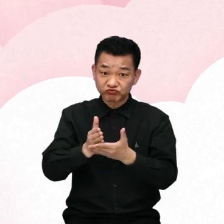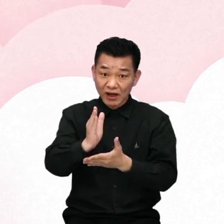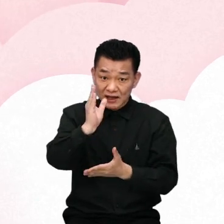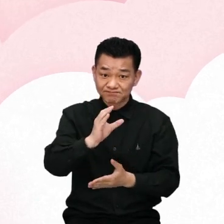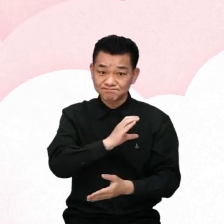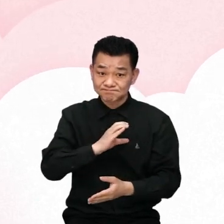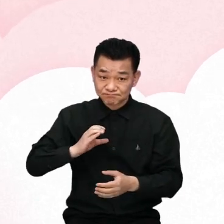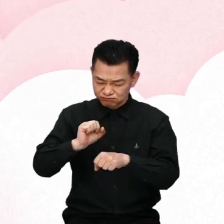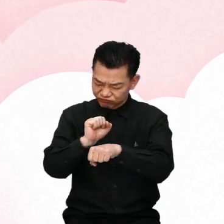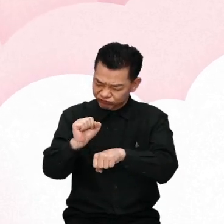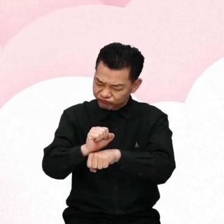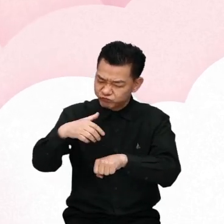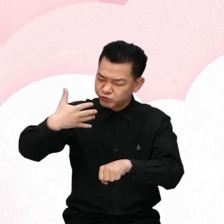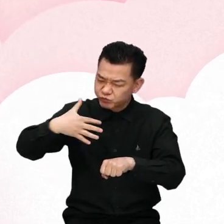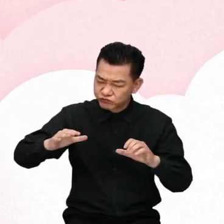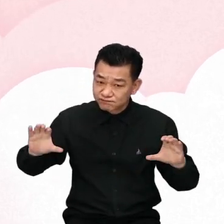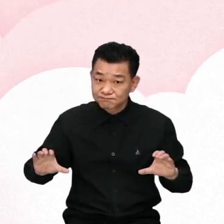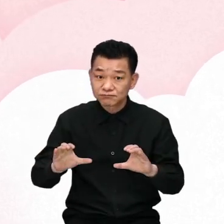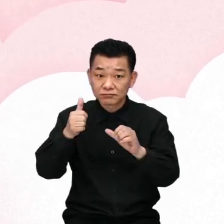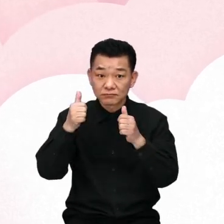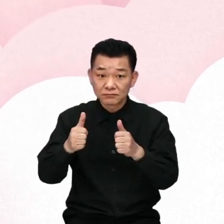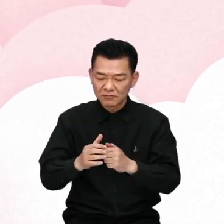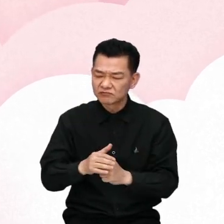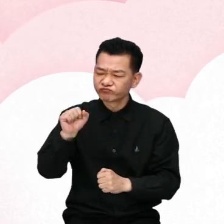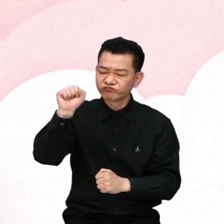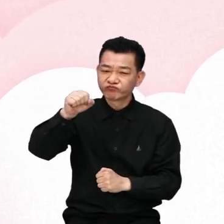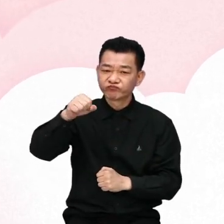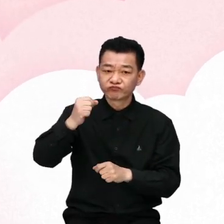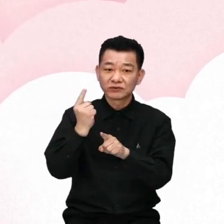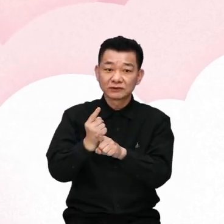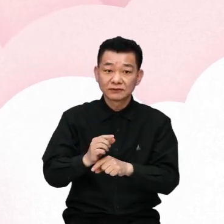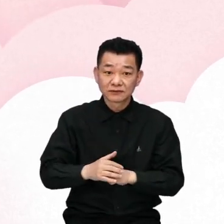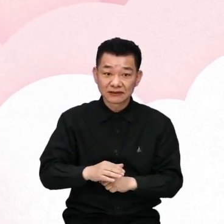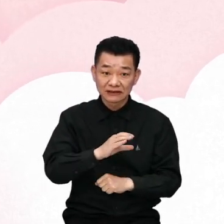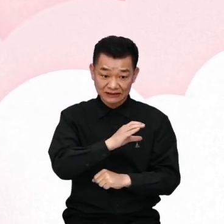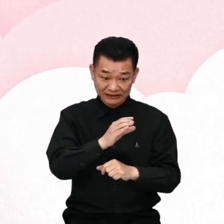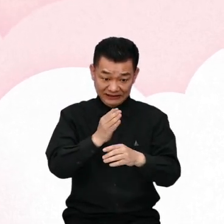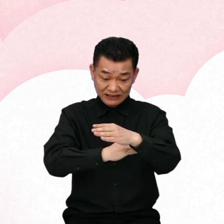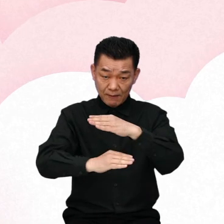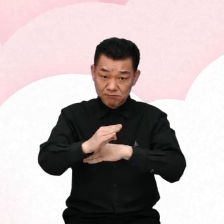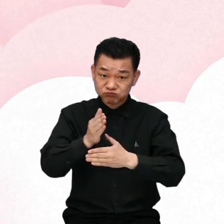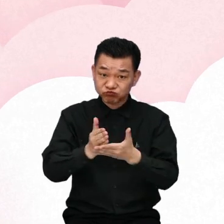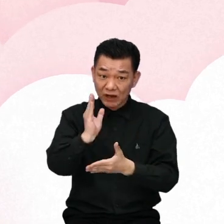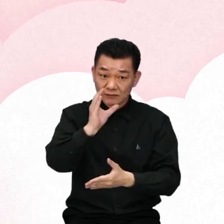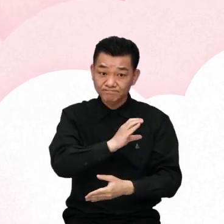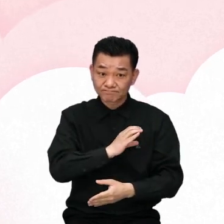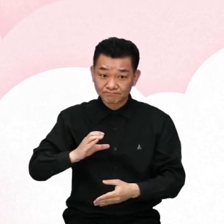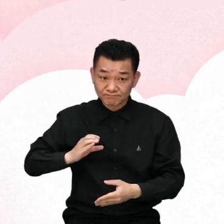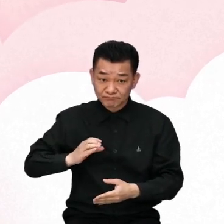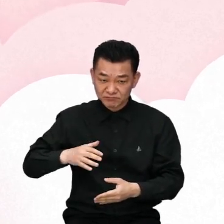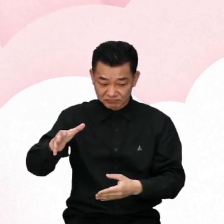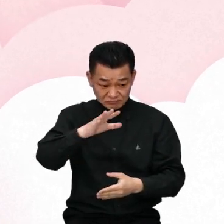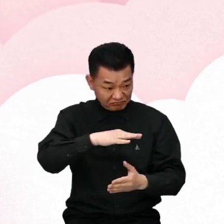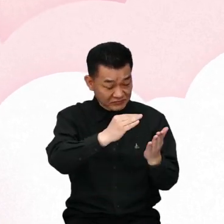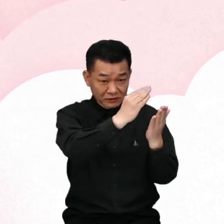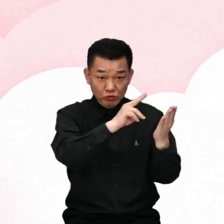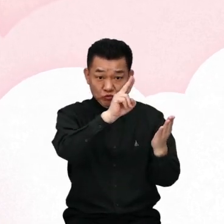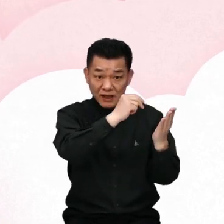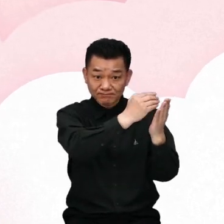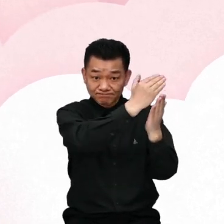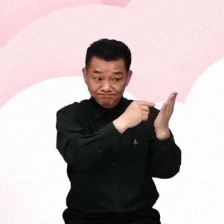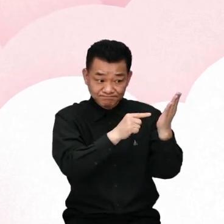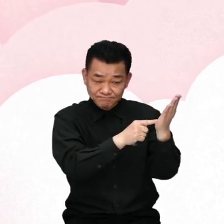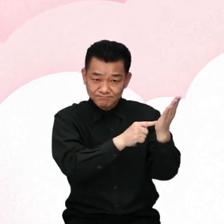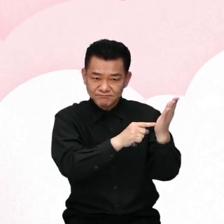with disabilities. Yes, you are right. The UN Committee on the Rights of Persons with Disabilities is